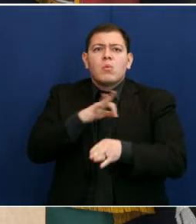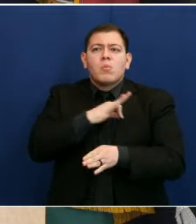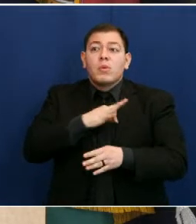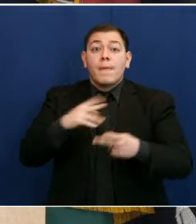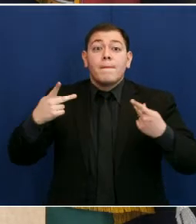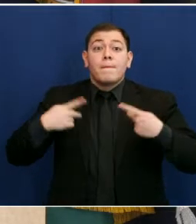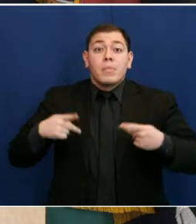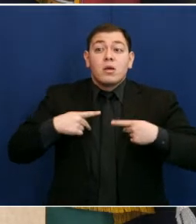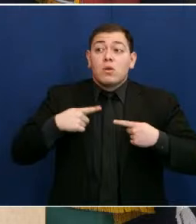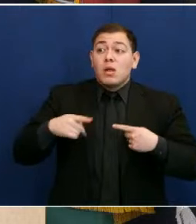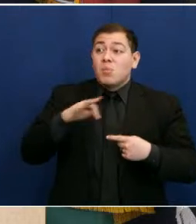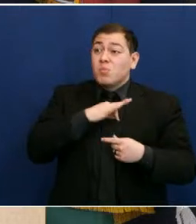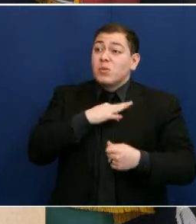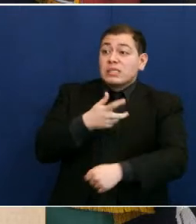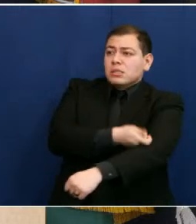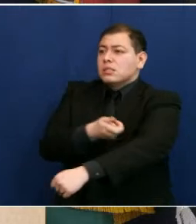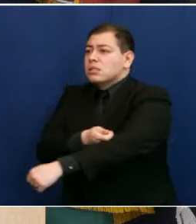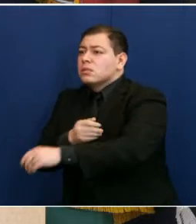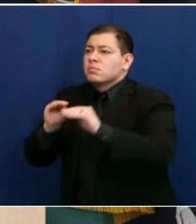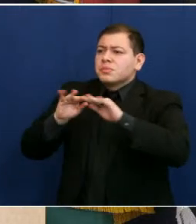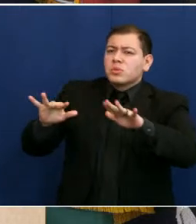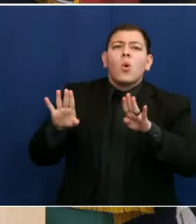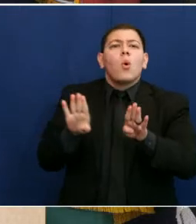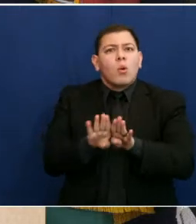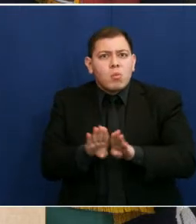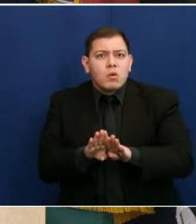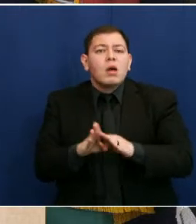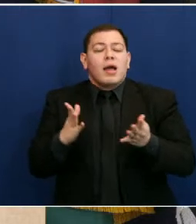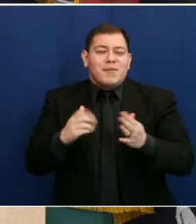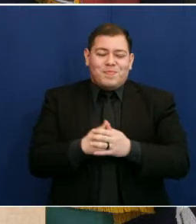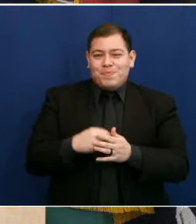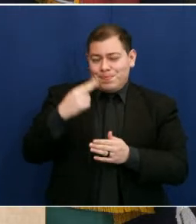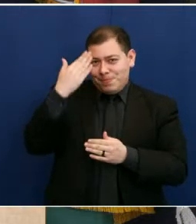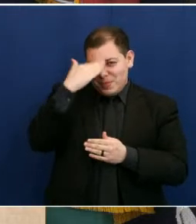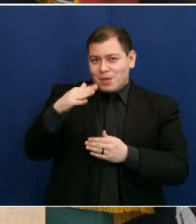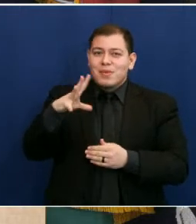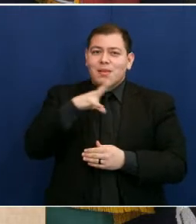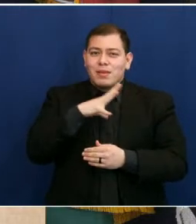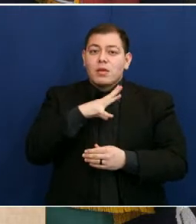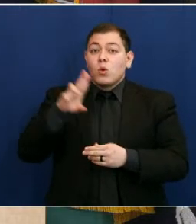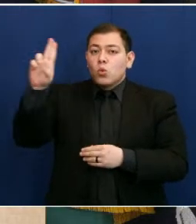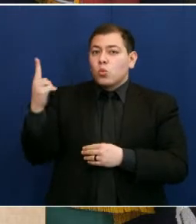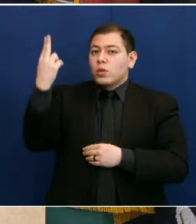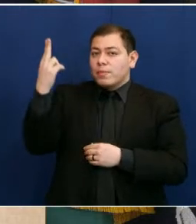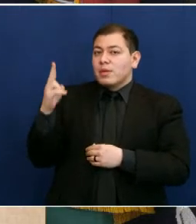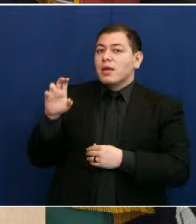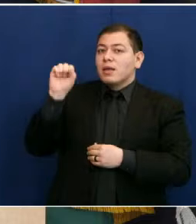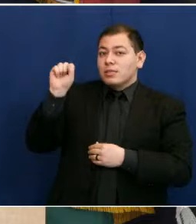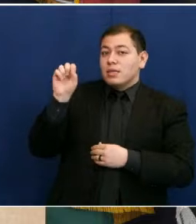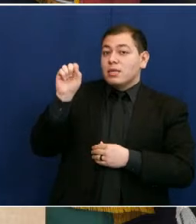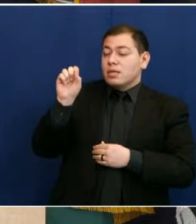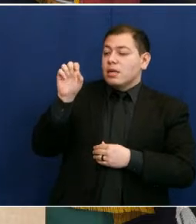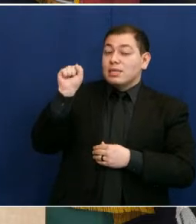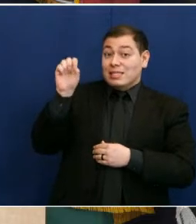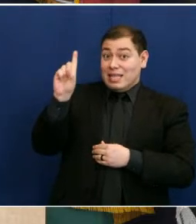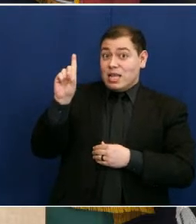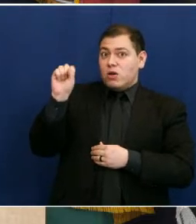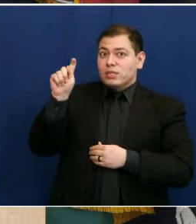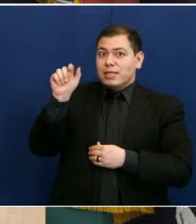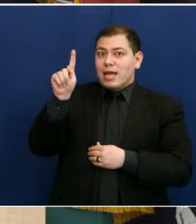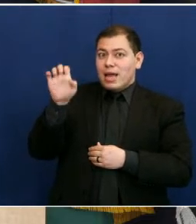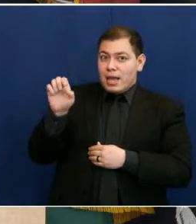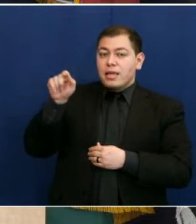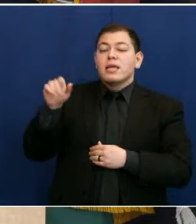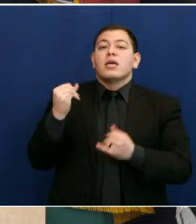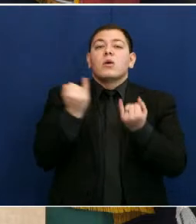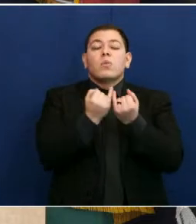de que se vacunen, ¿verdad? Es importante reconocer que tenemos una colaboración con la universidad, con San Diego State y con Southwestern